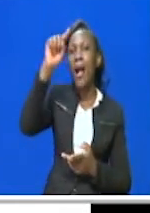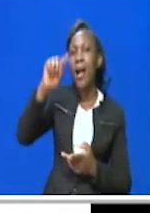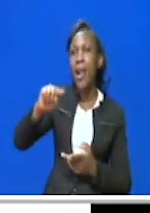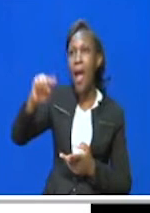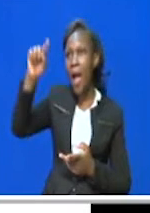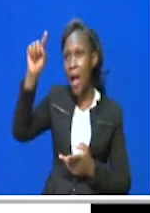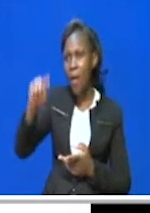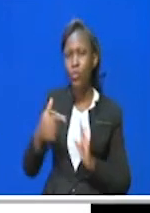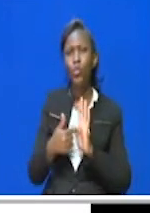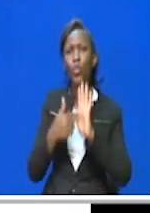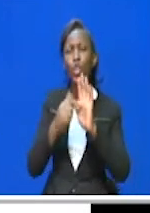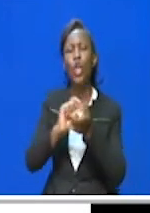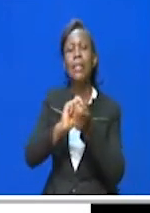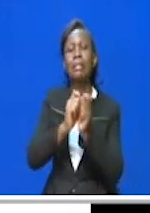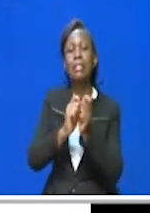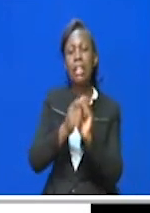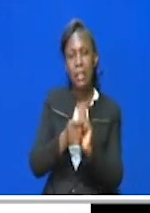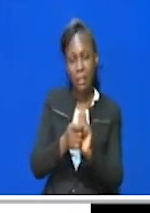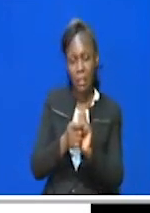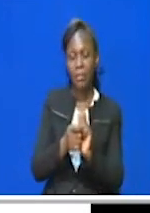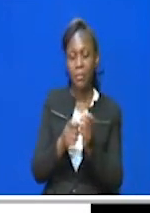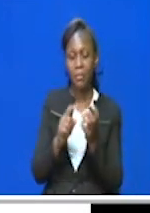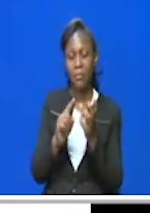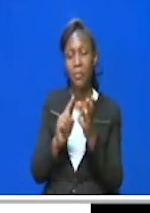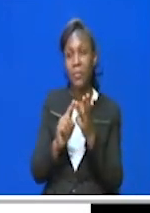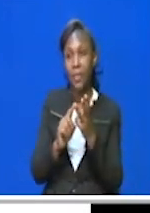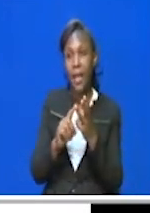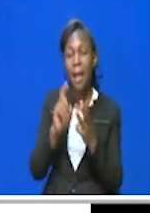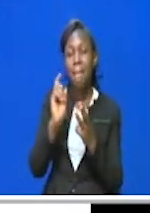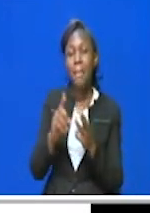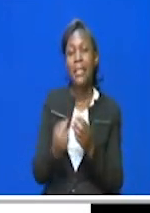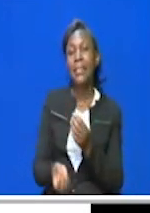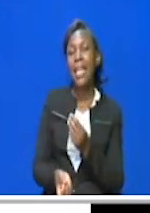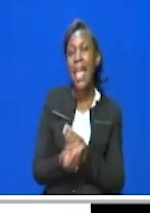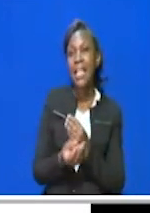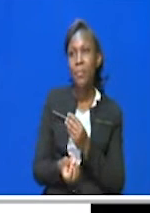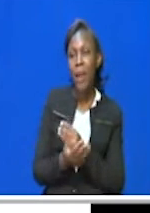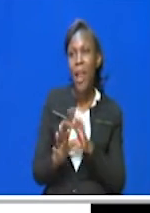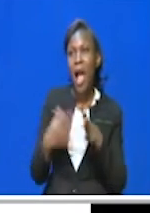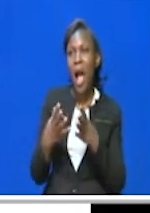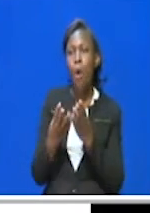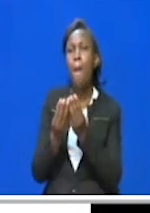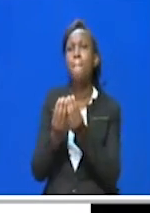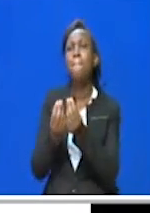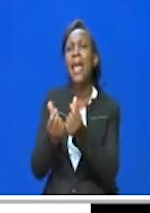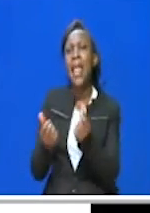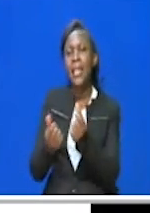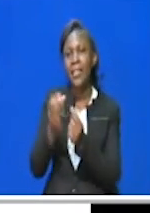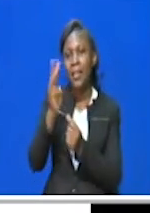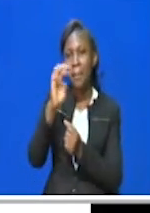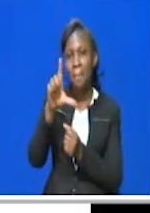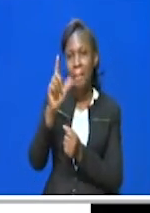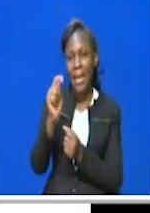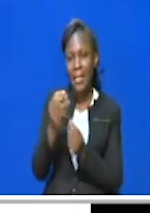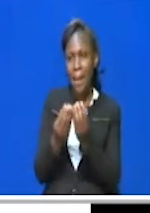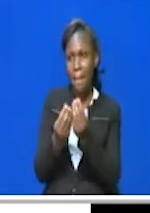of matter. And number 3, you are supposed to know how to explain the melting and boiling points in